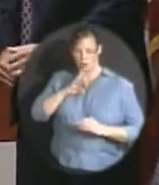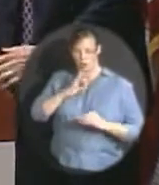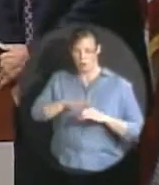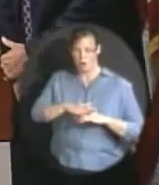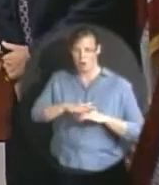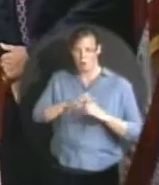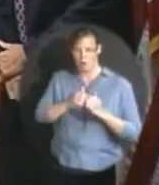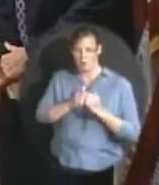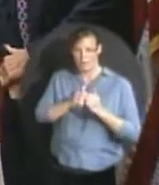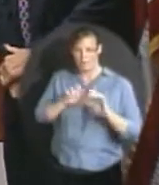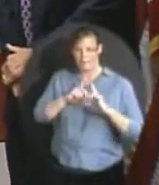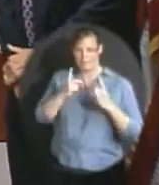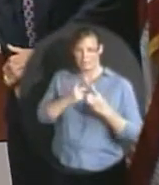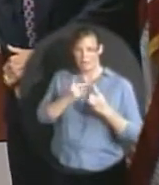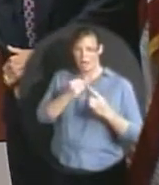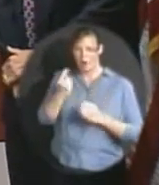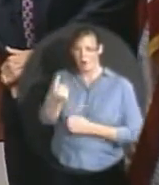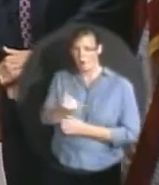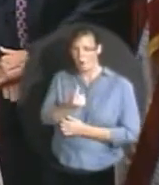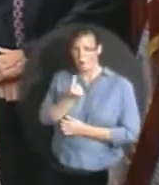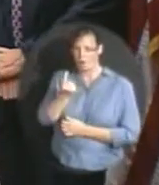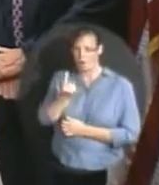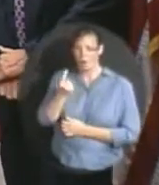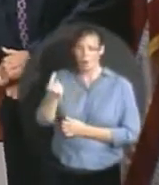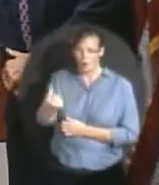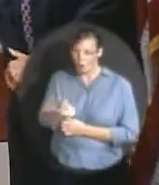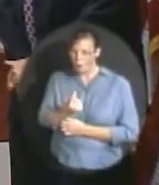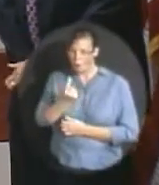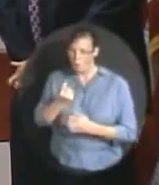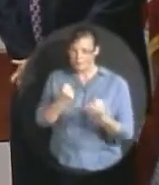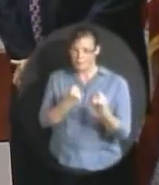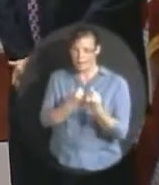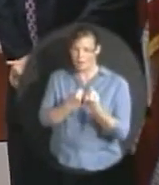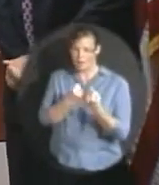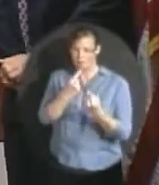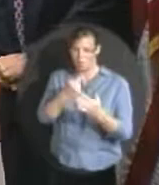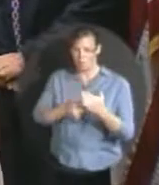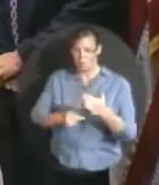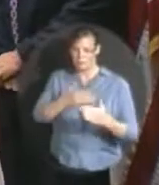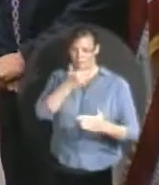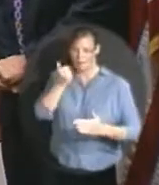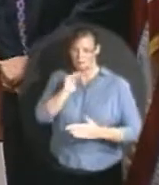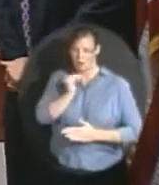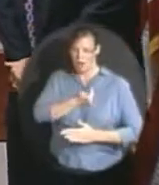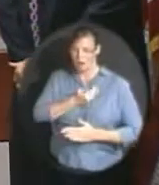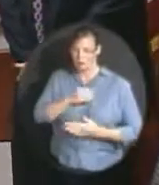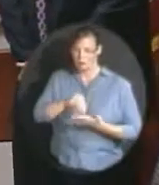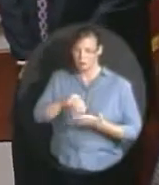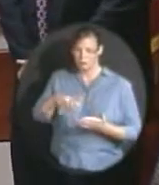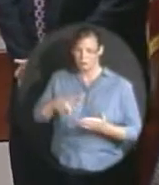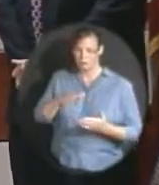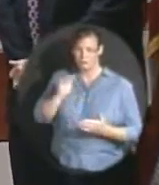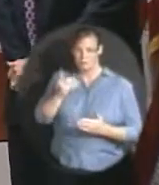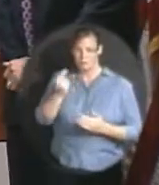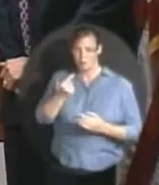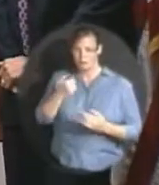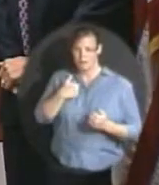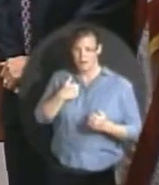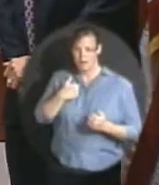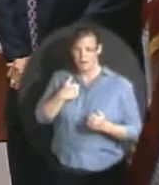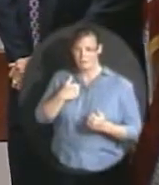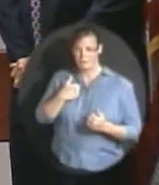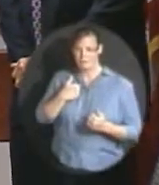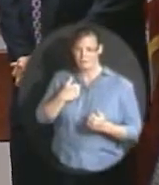of the district and always advocating for what's best for our students. You seem to always have a